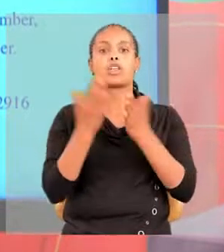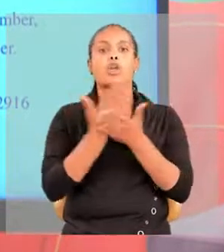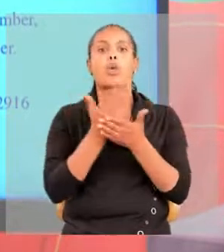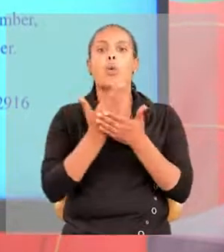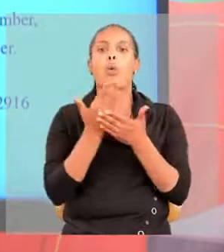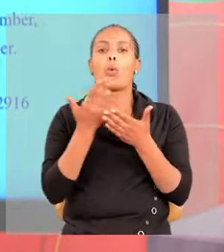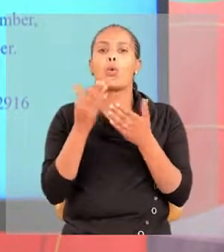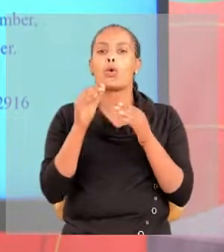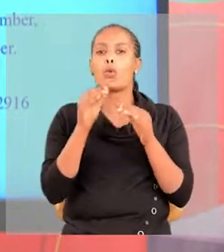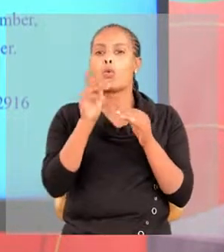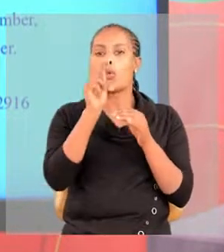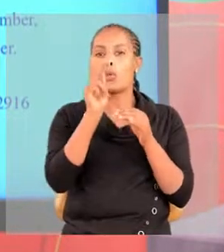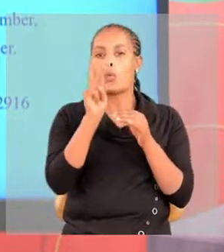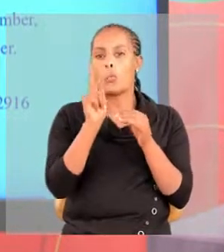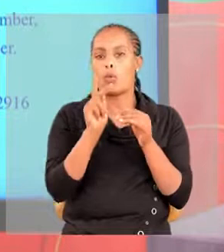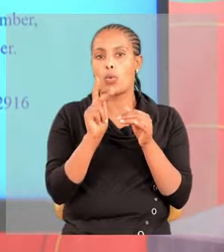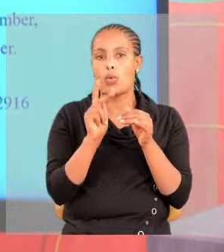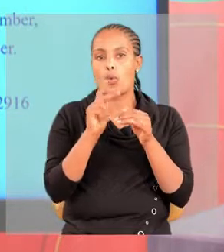equilibrium constant